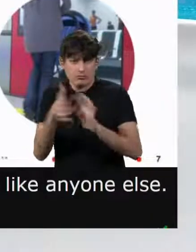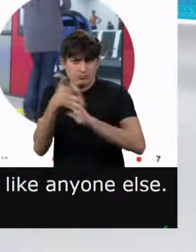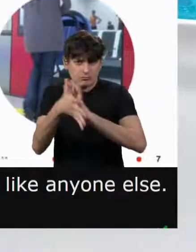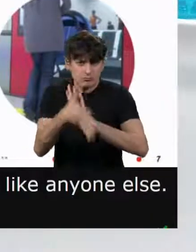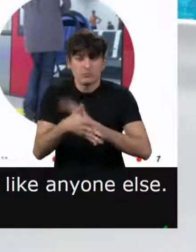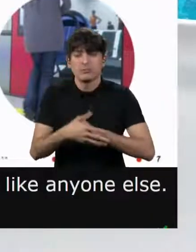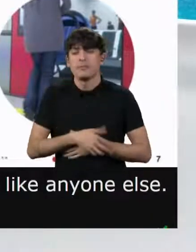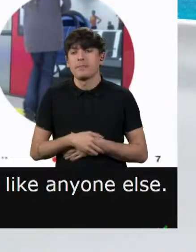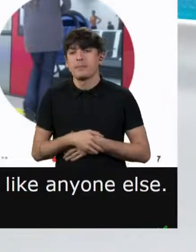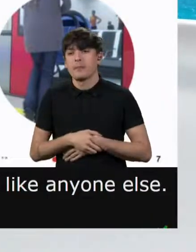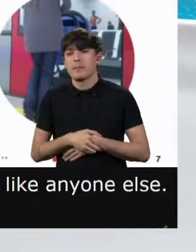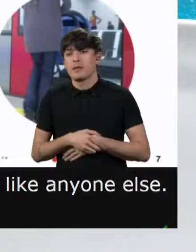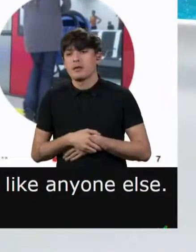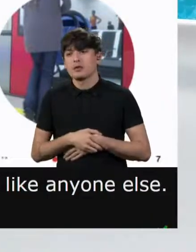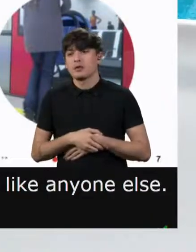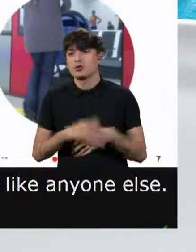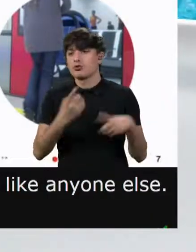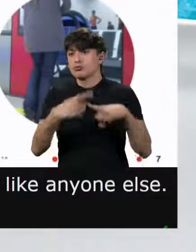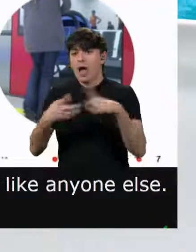some of the things that we're doing.